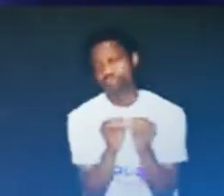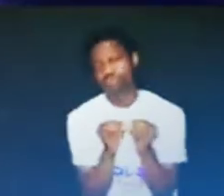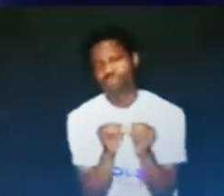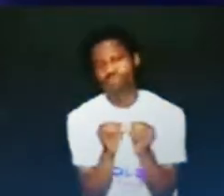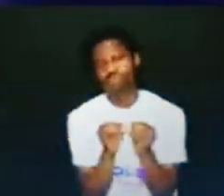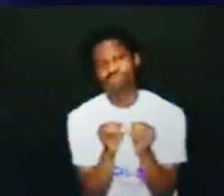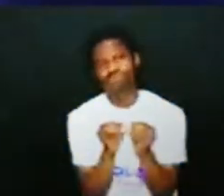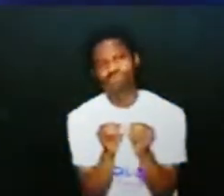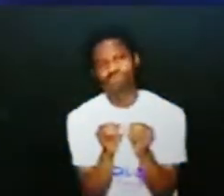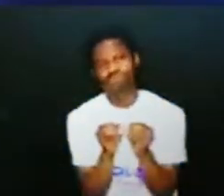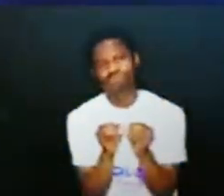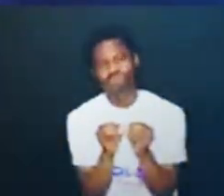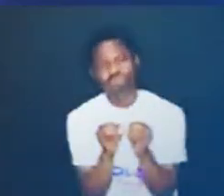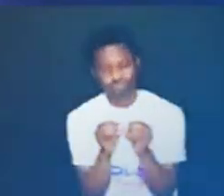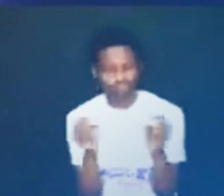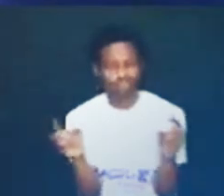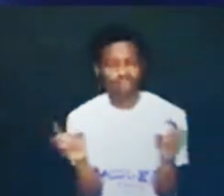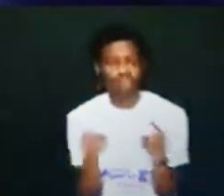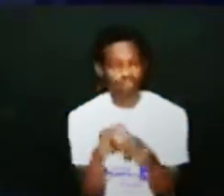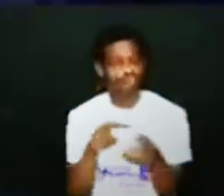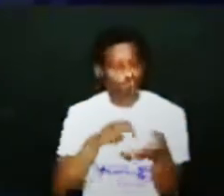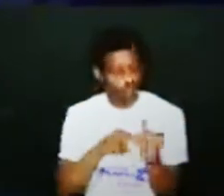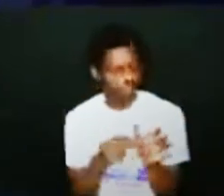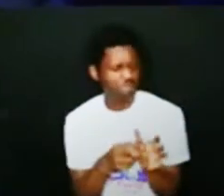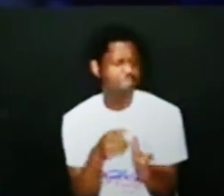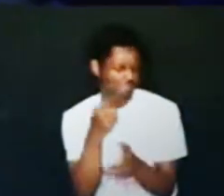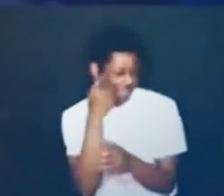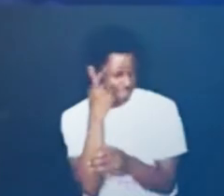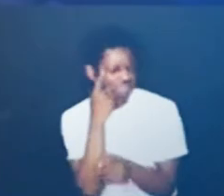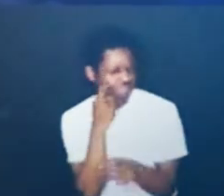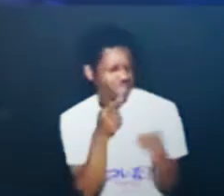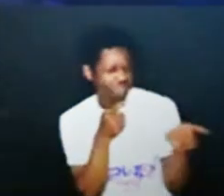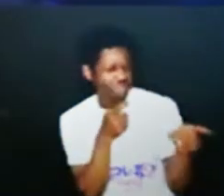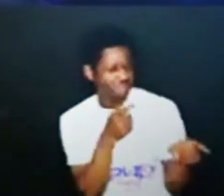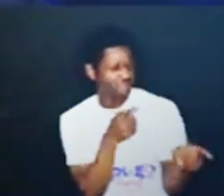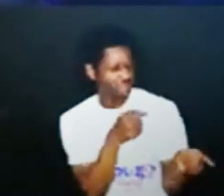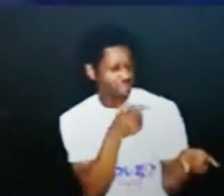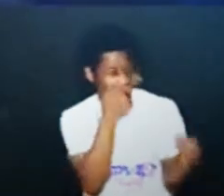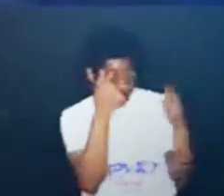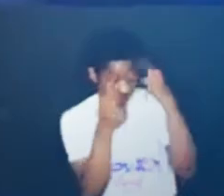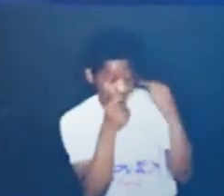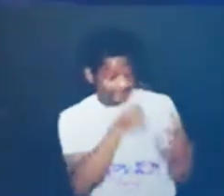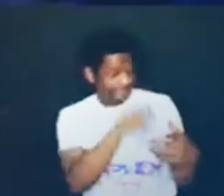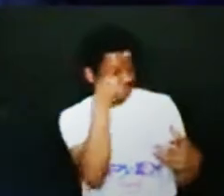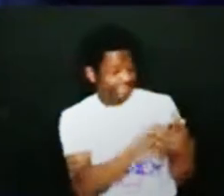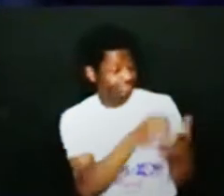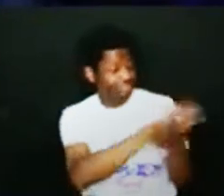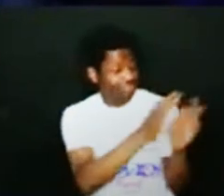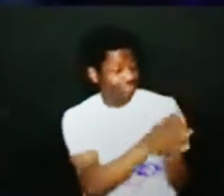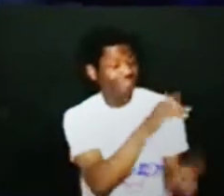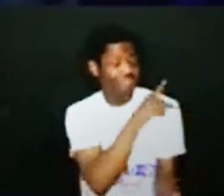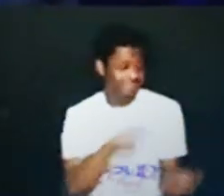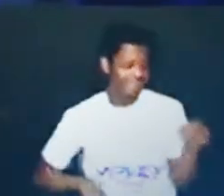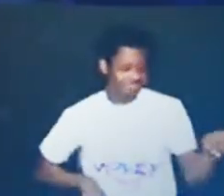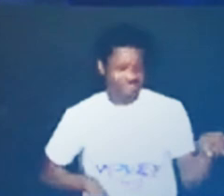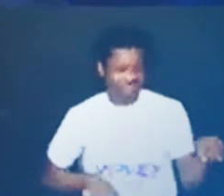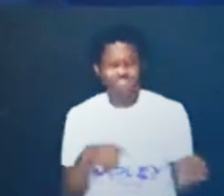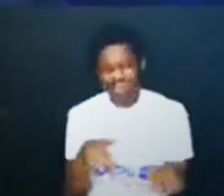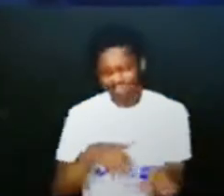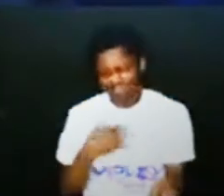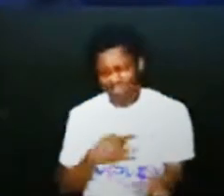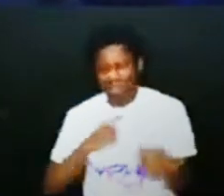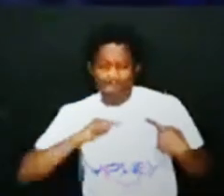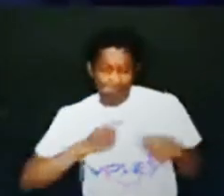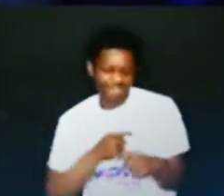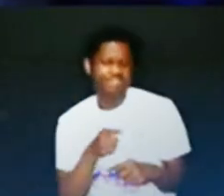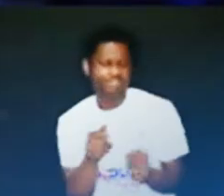this one just escalated it. Mejidi say Absalom na wenya ninu ano home na sepobi dada enti wonam ko nyina no ne bia na asem